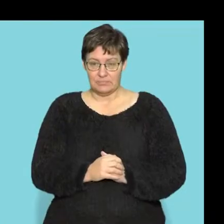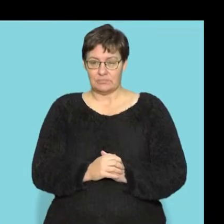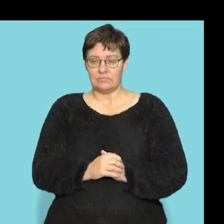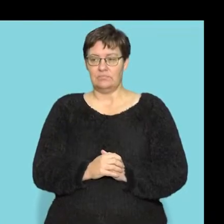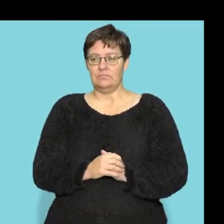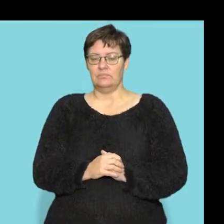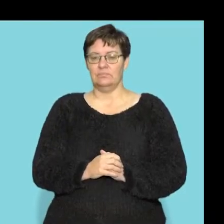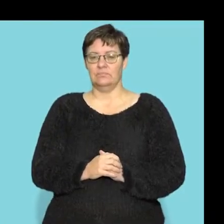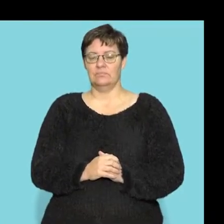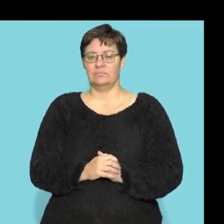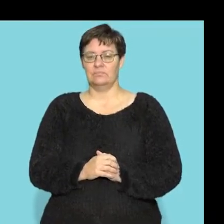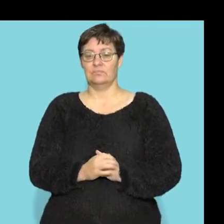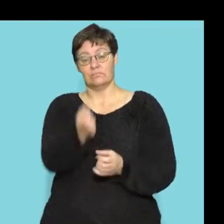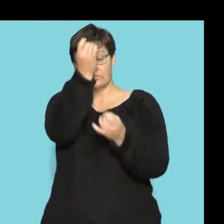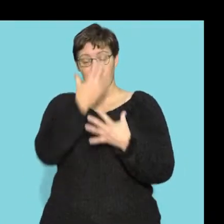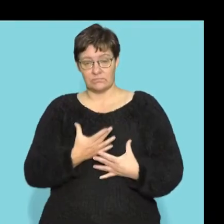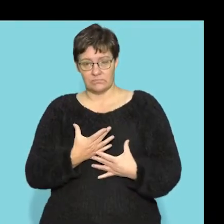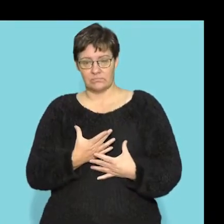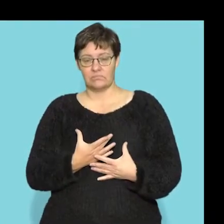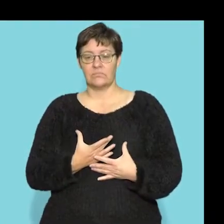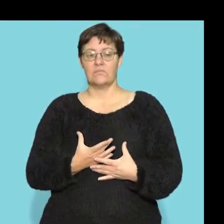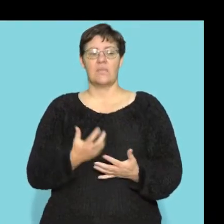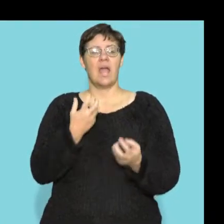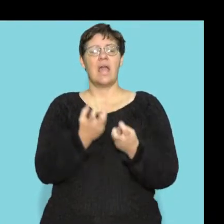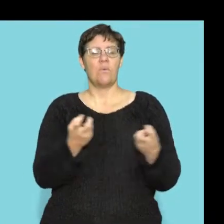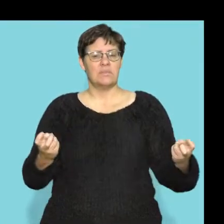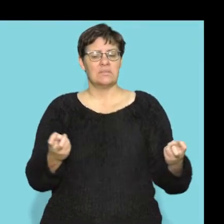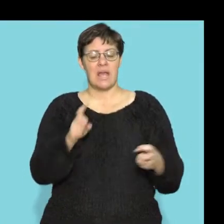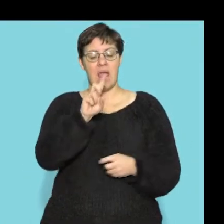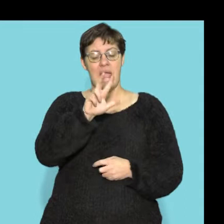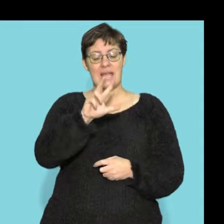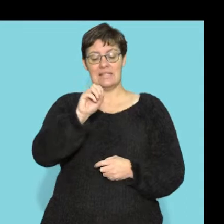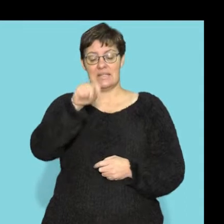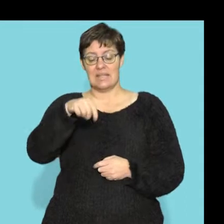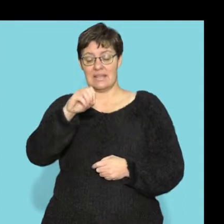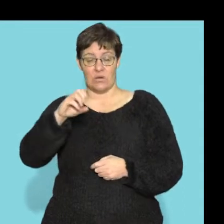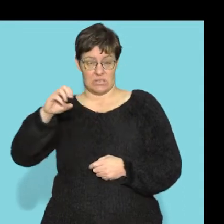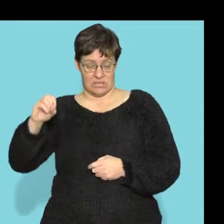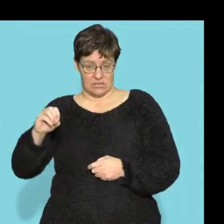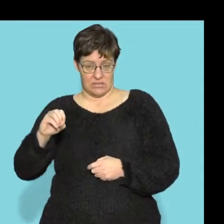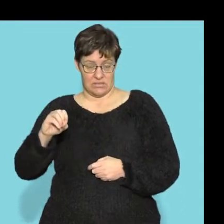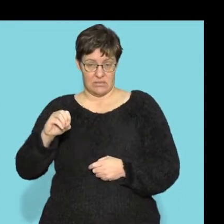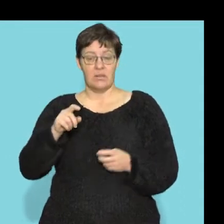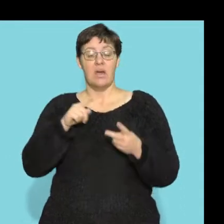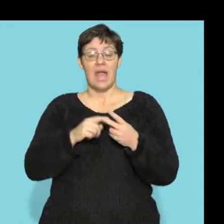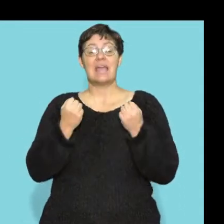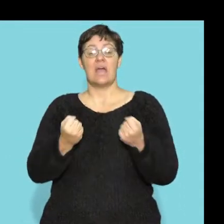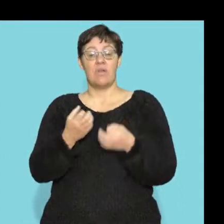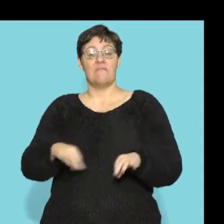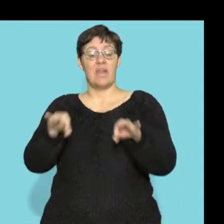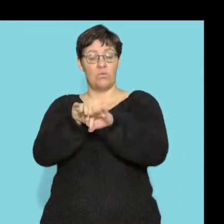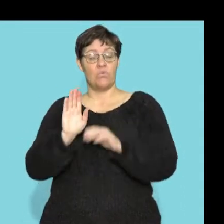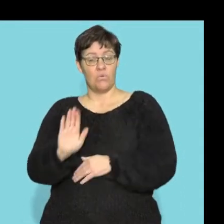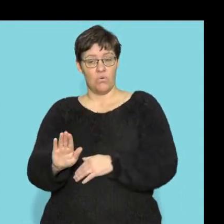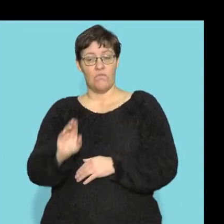then it tells us that equipment with a cost price of 18,000 Rand and a carrying value of 12,000 Rand